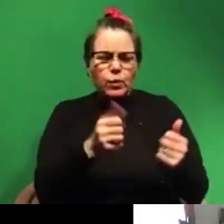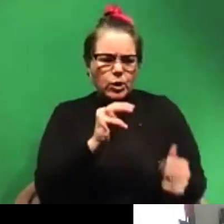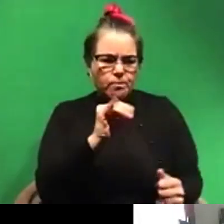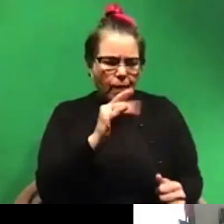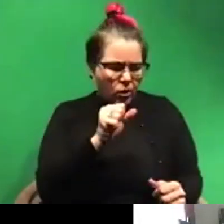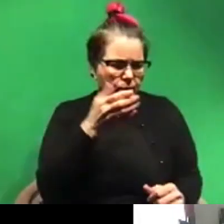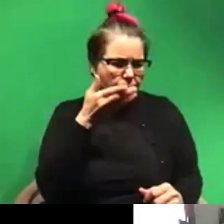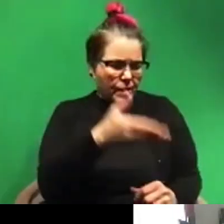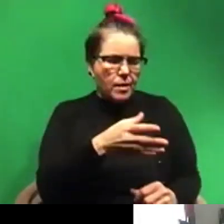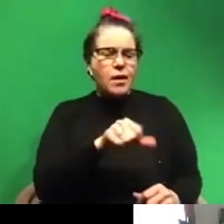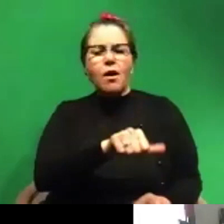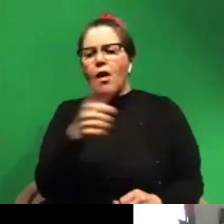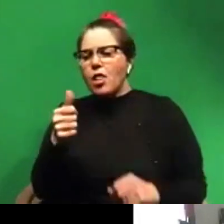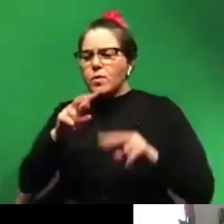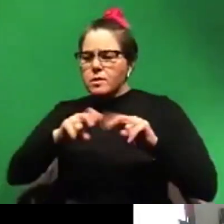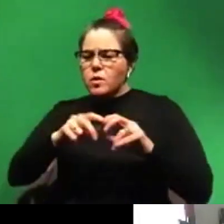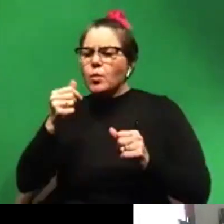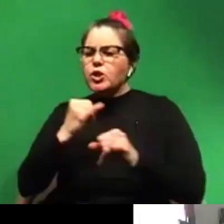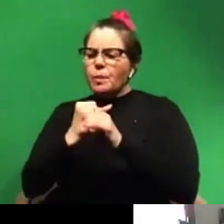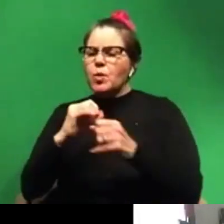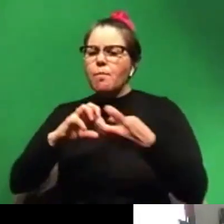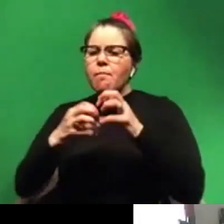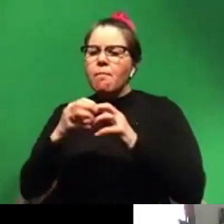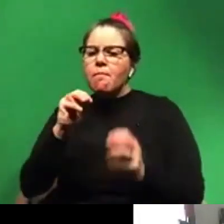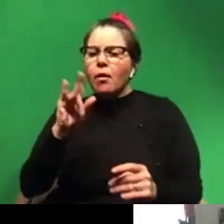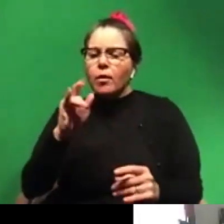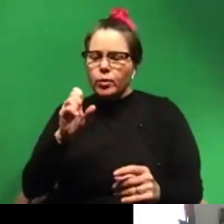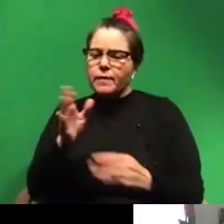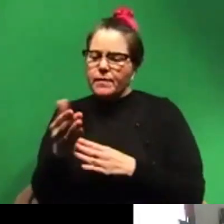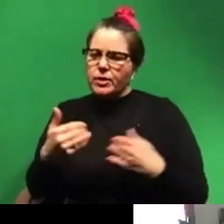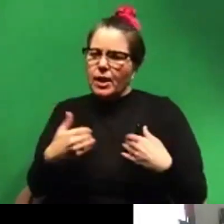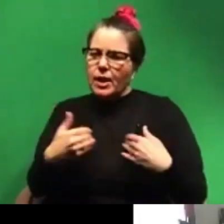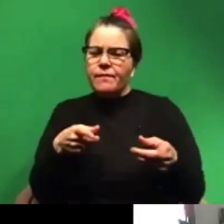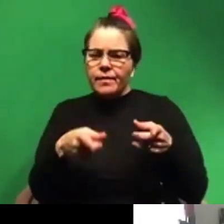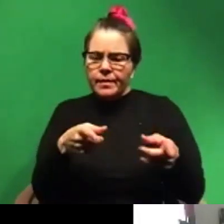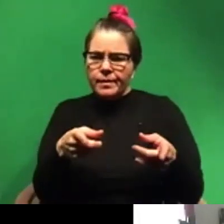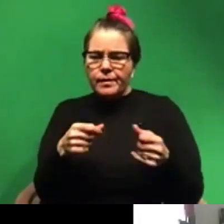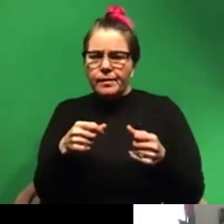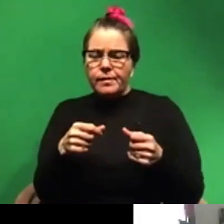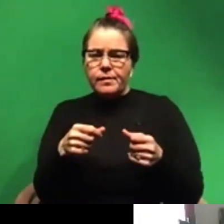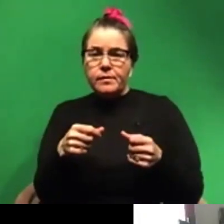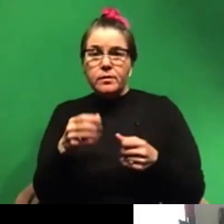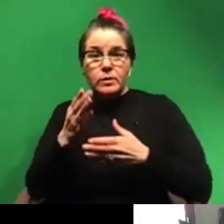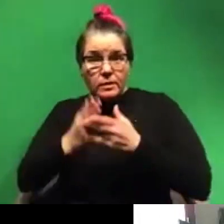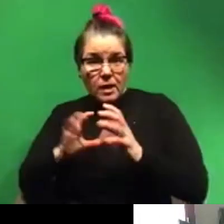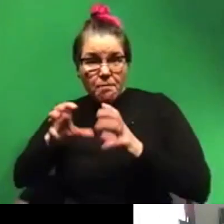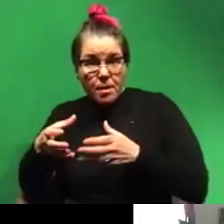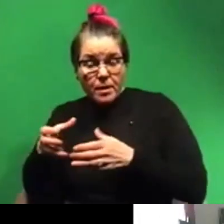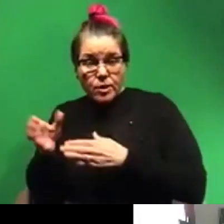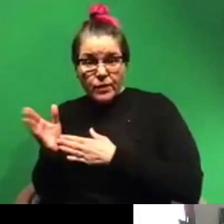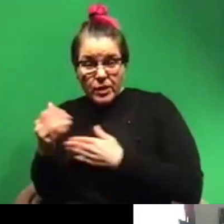at which immune molecules that these fish have. And is there, do some populations have